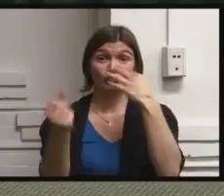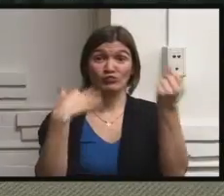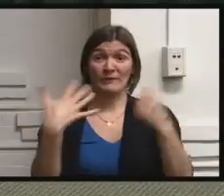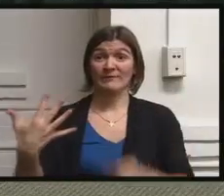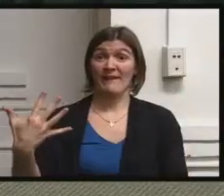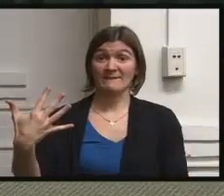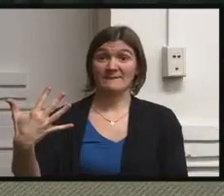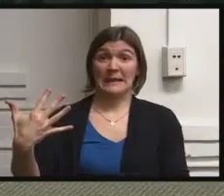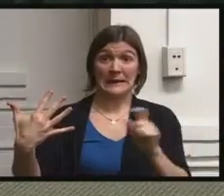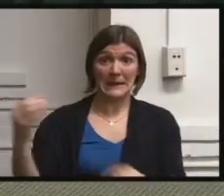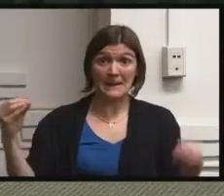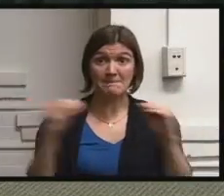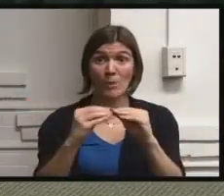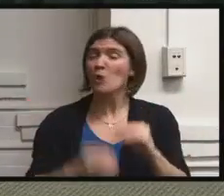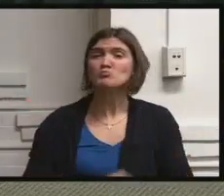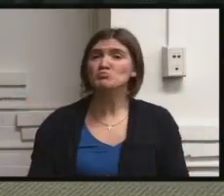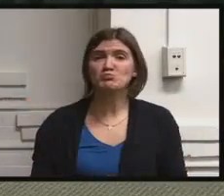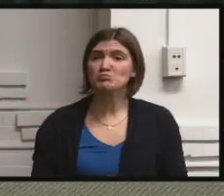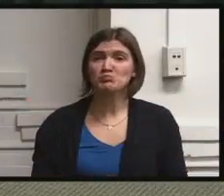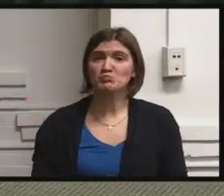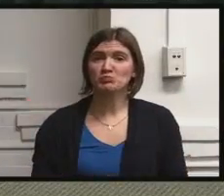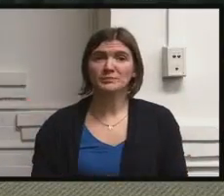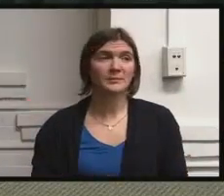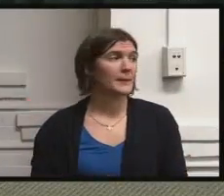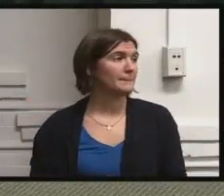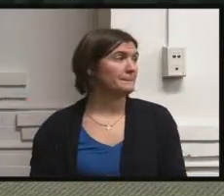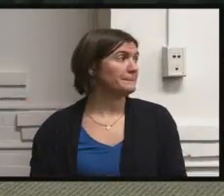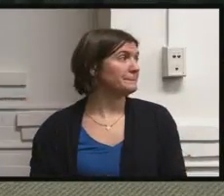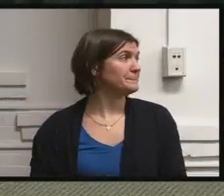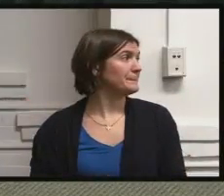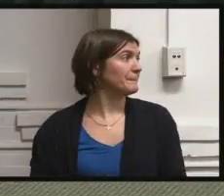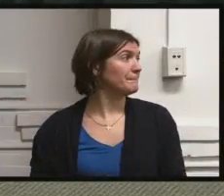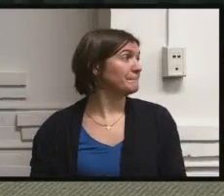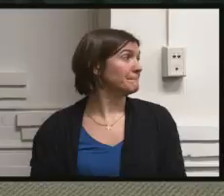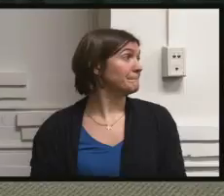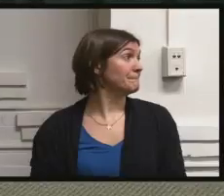need any further options in order to decide.